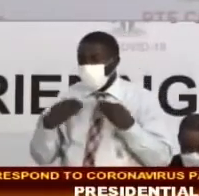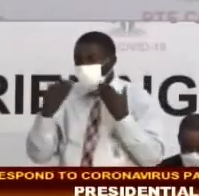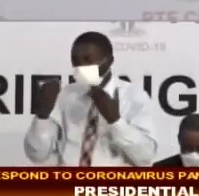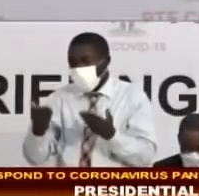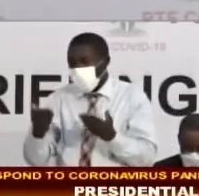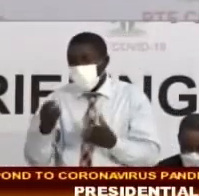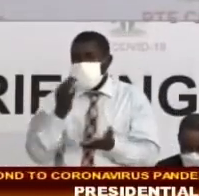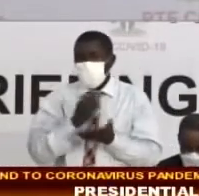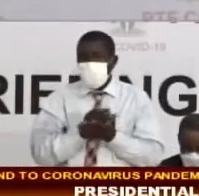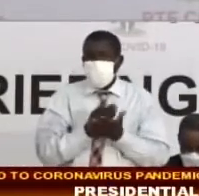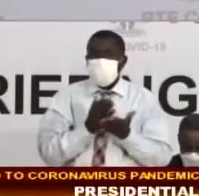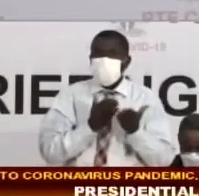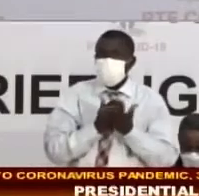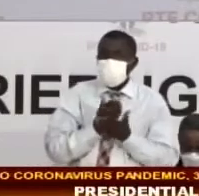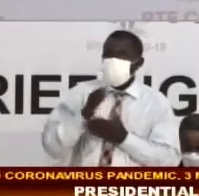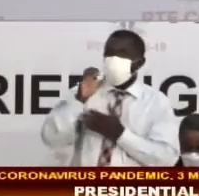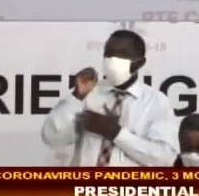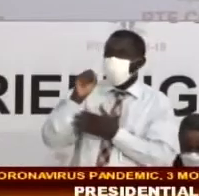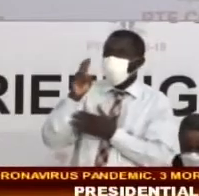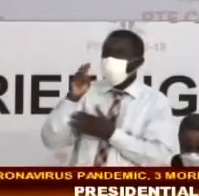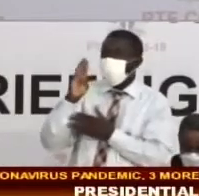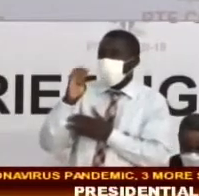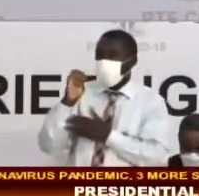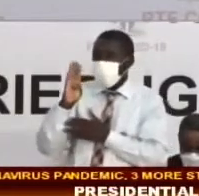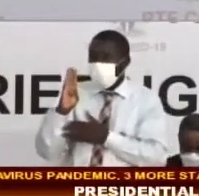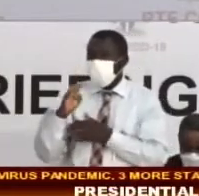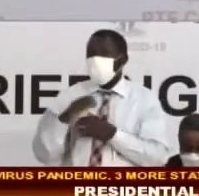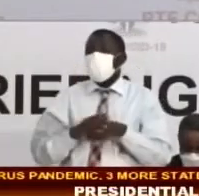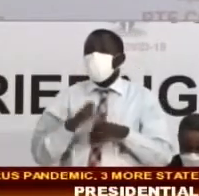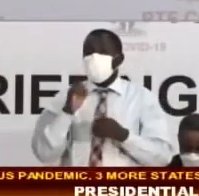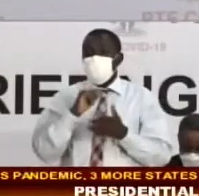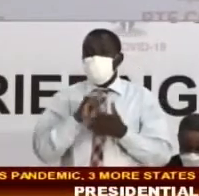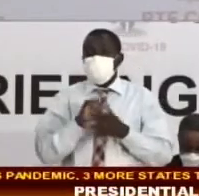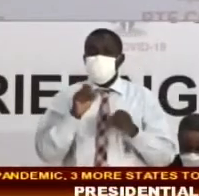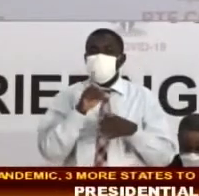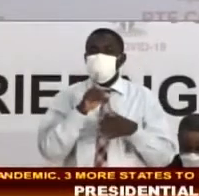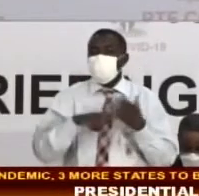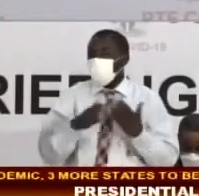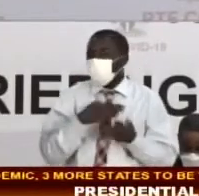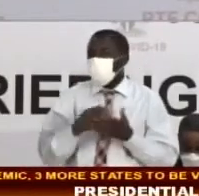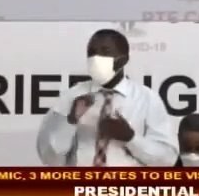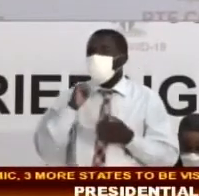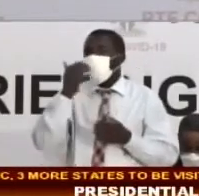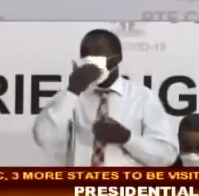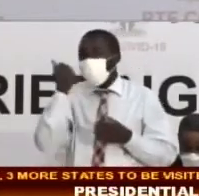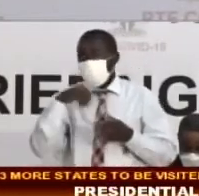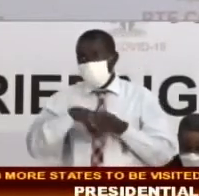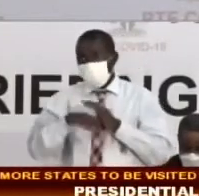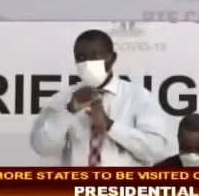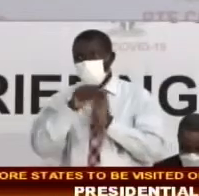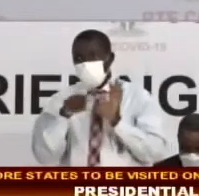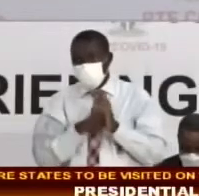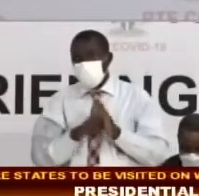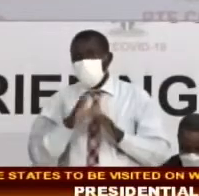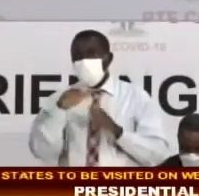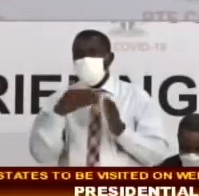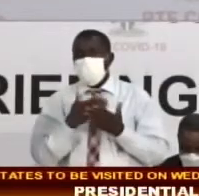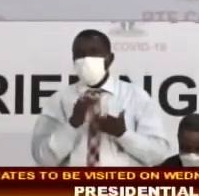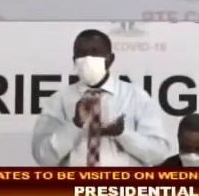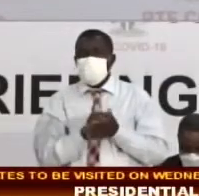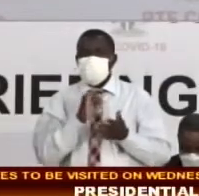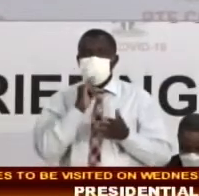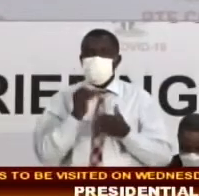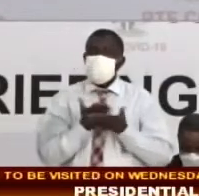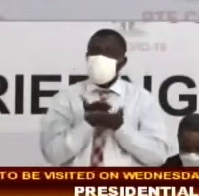through the SUBEBs that we already have, so that they can then do what they think is best at their states. All of that is available. We